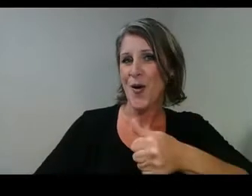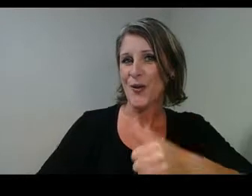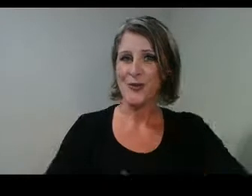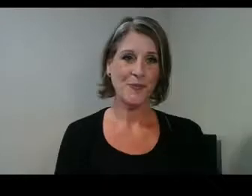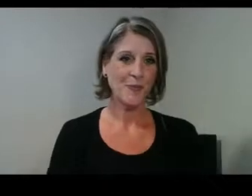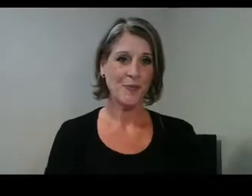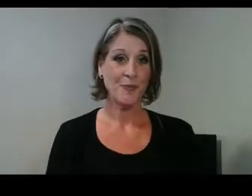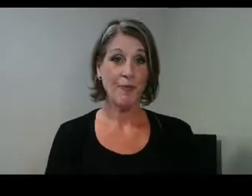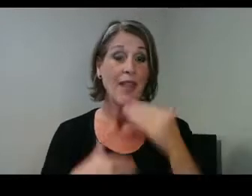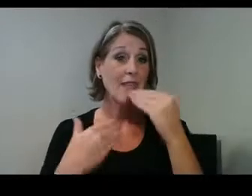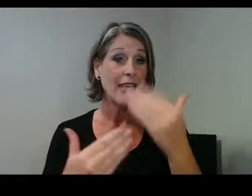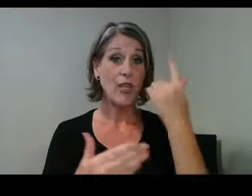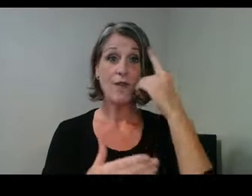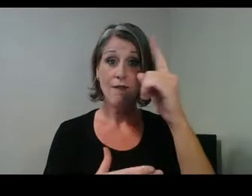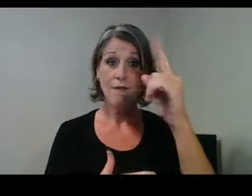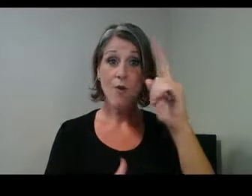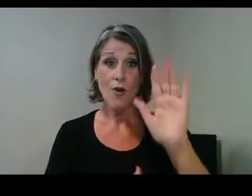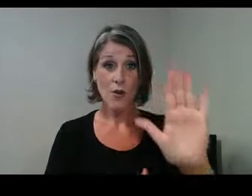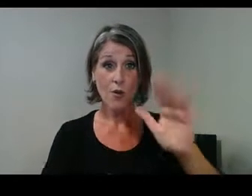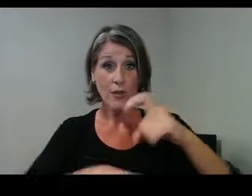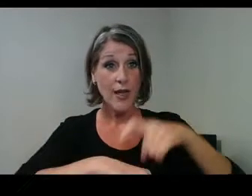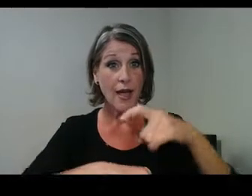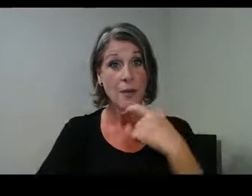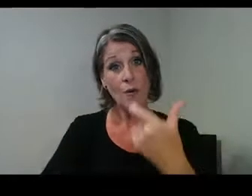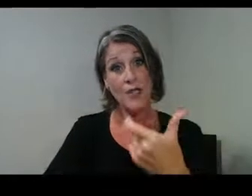Thank you for your time watching this video, and